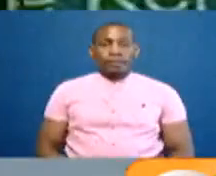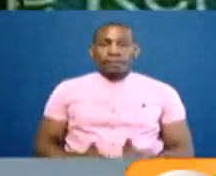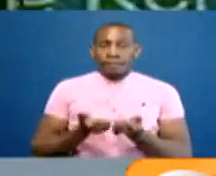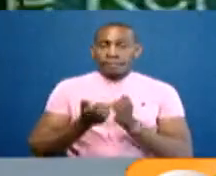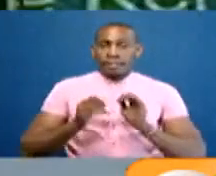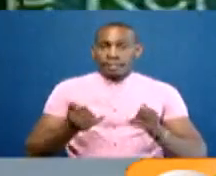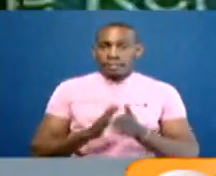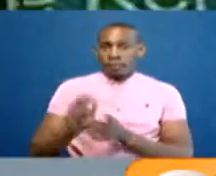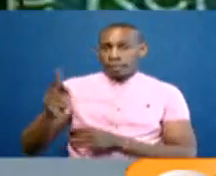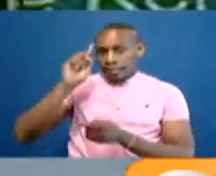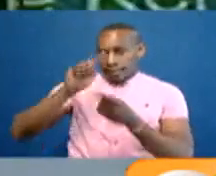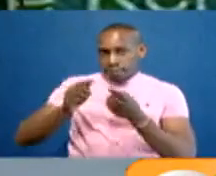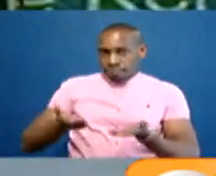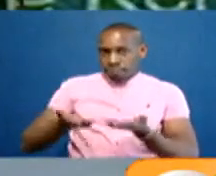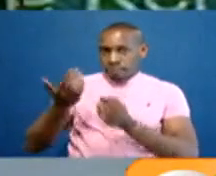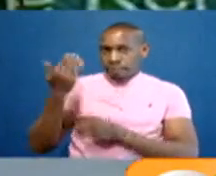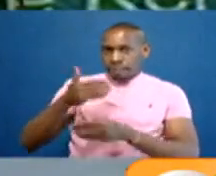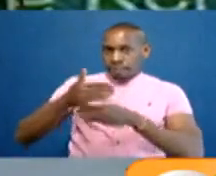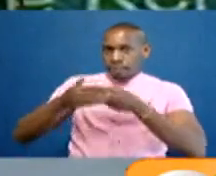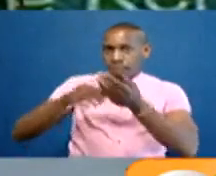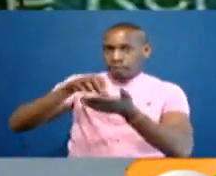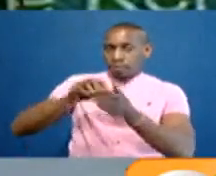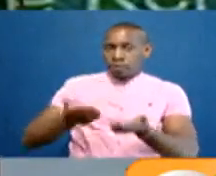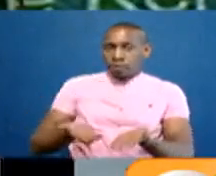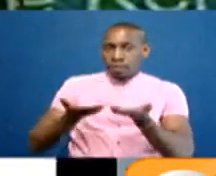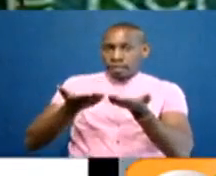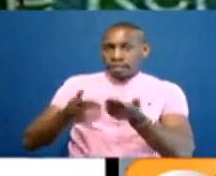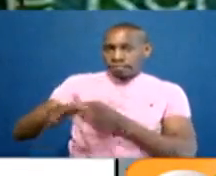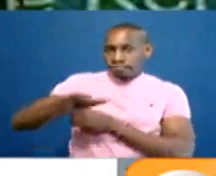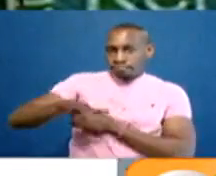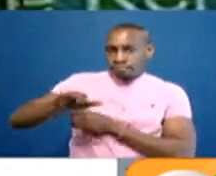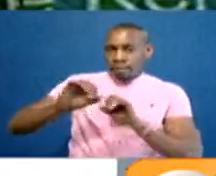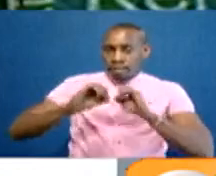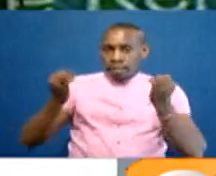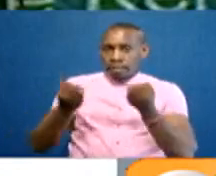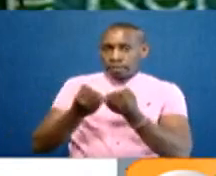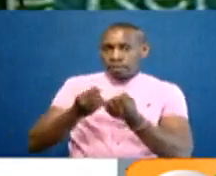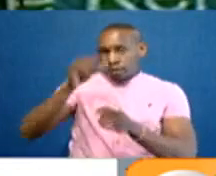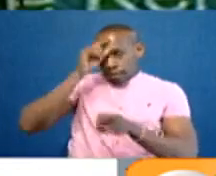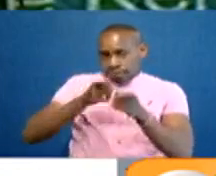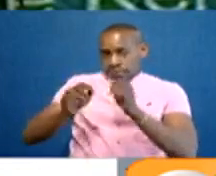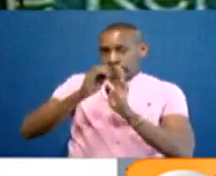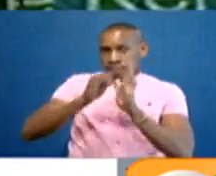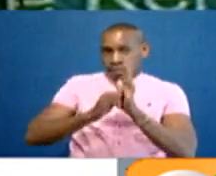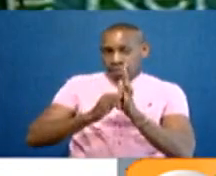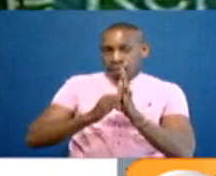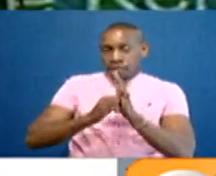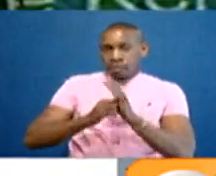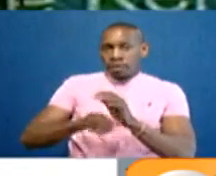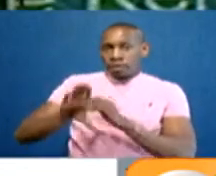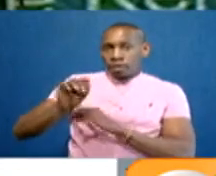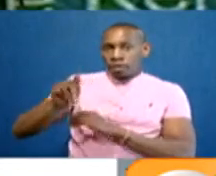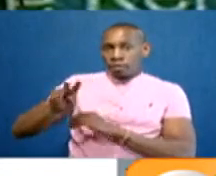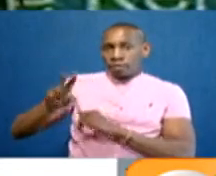quick look at business. And Kenya is seeking to improve its green building positioning to enhance its environmental, social and governance agenda at the